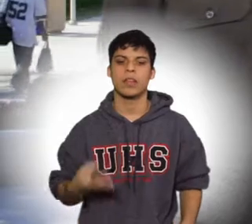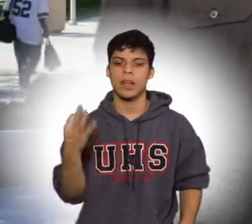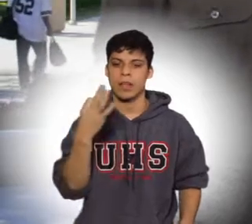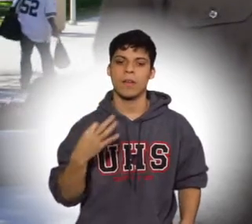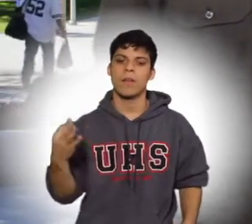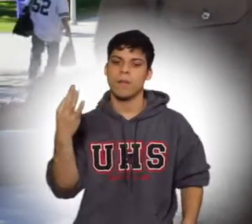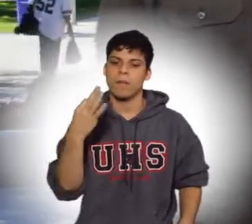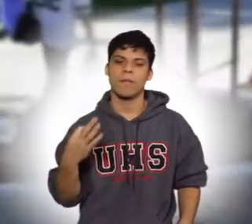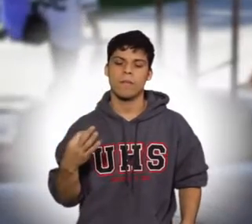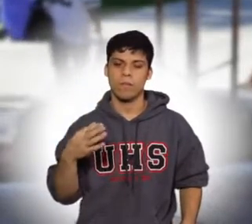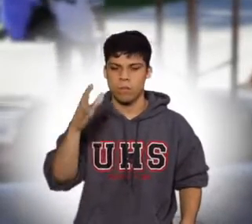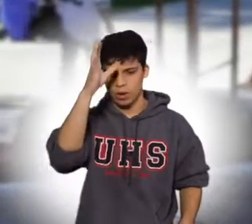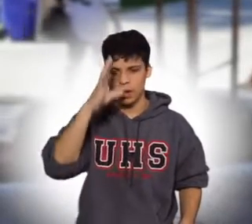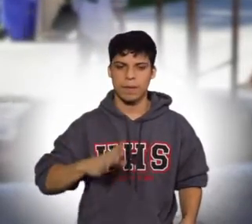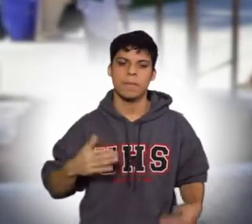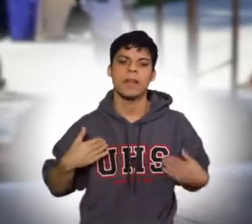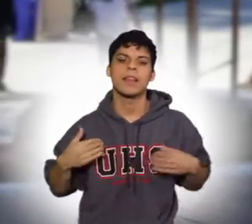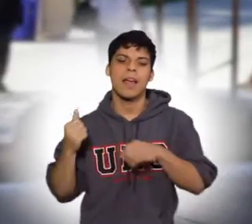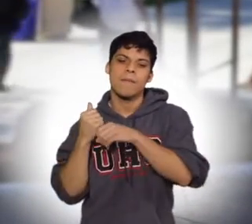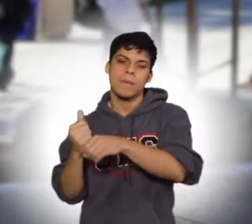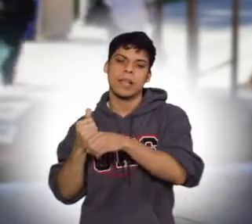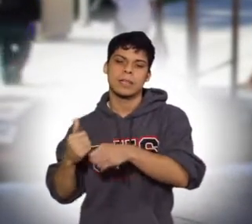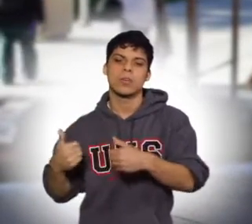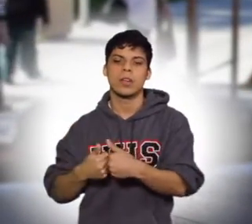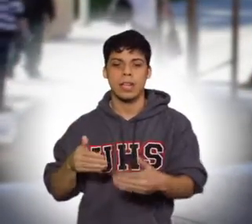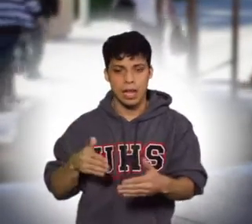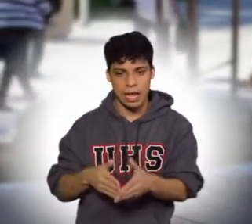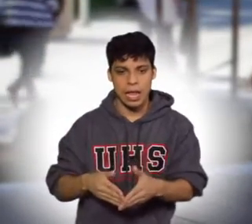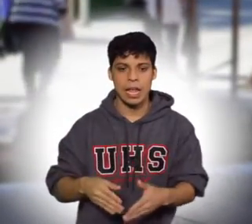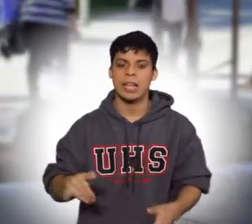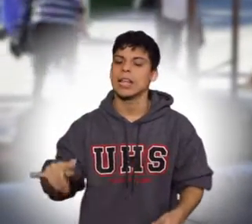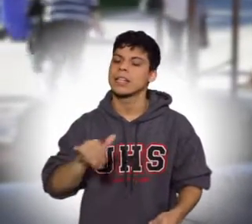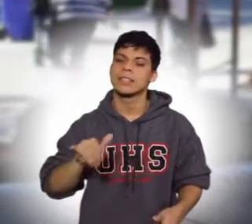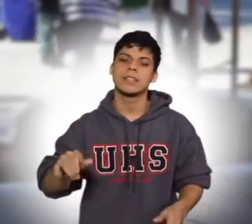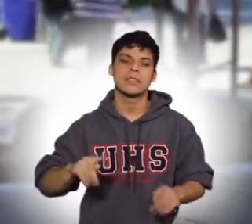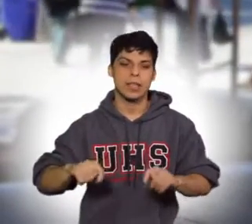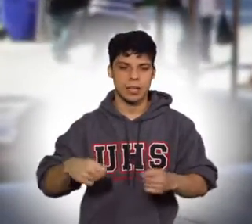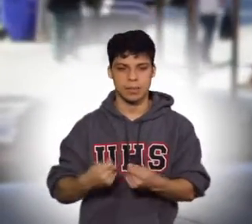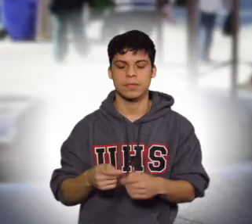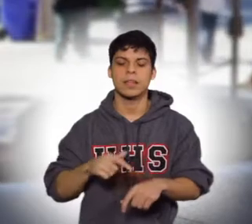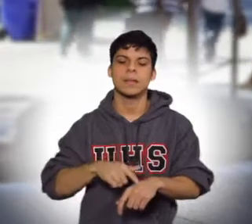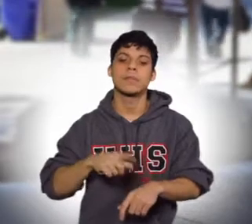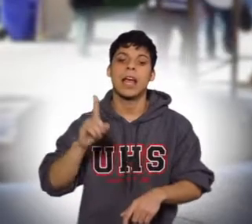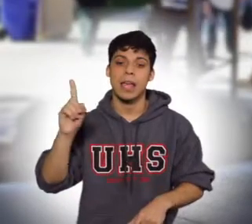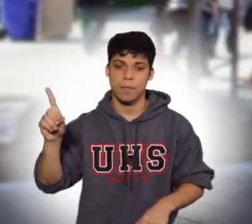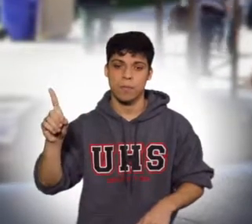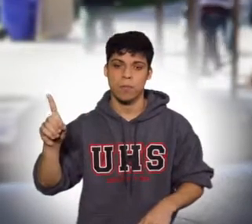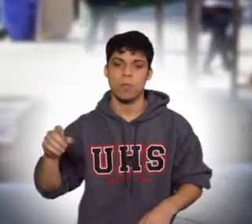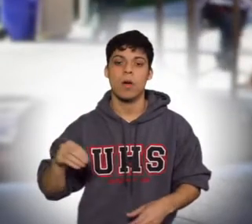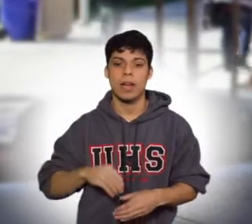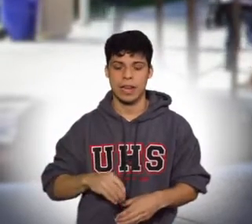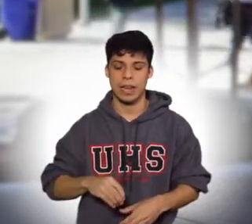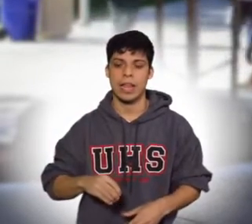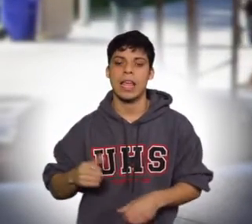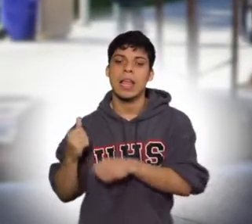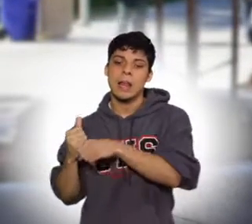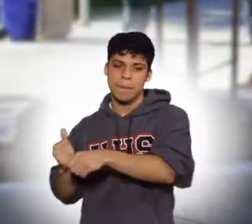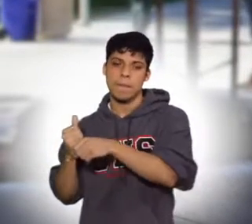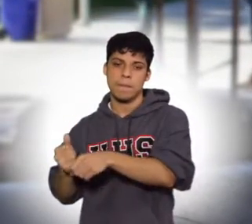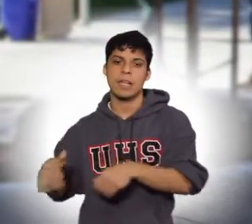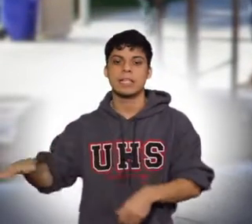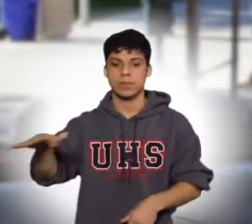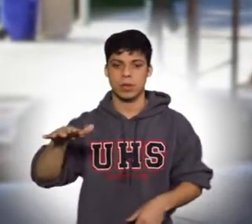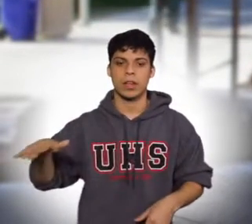We should go. On Friday, the men have a baseball game against Merced Blue Devils at 1 p.m. at Eros